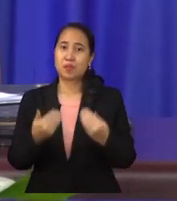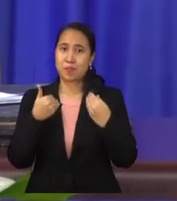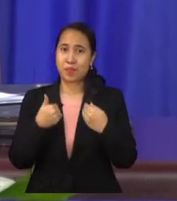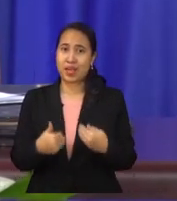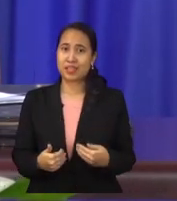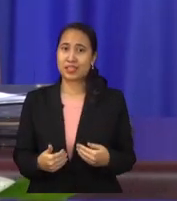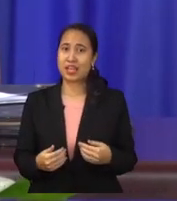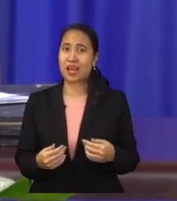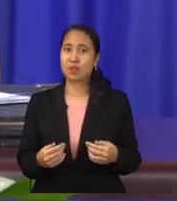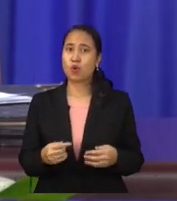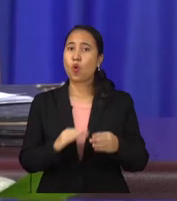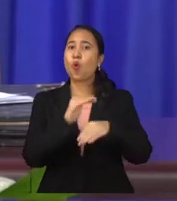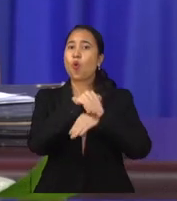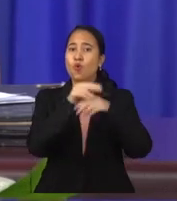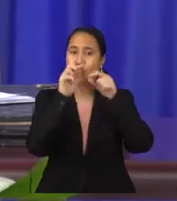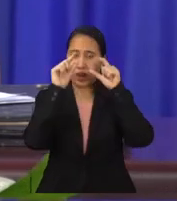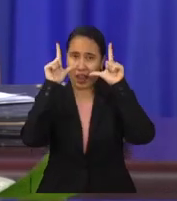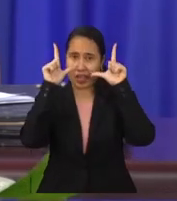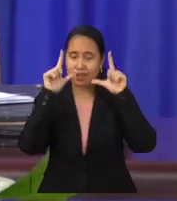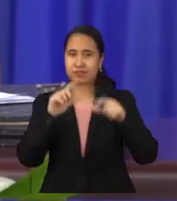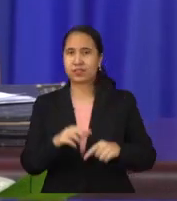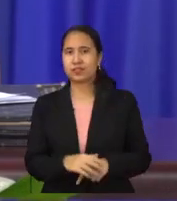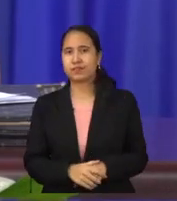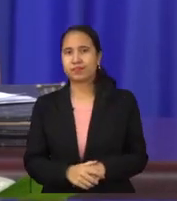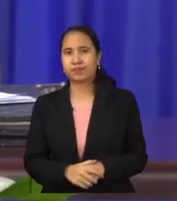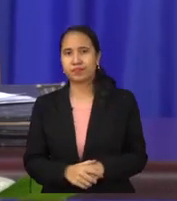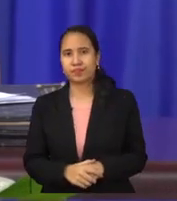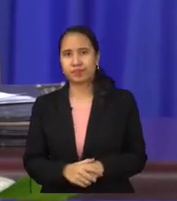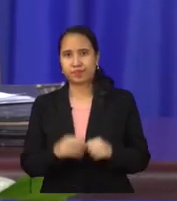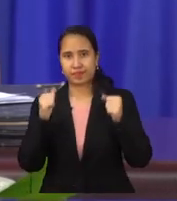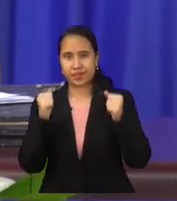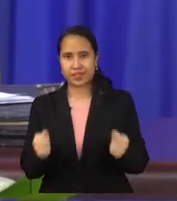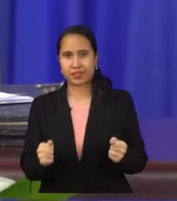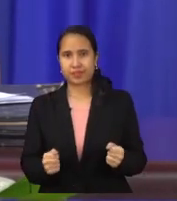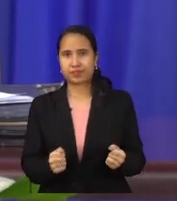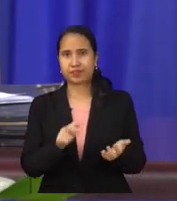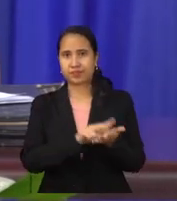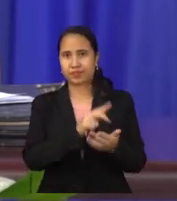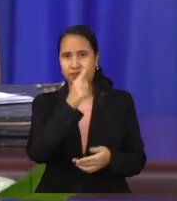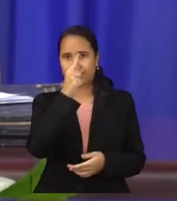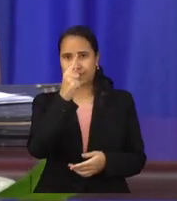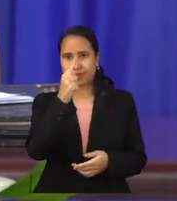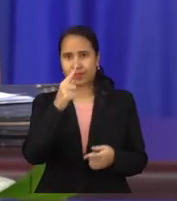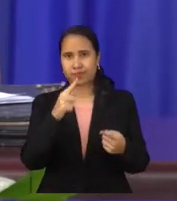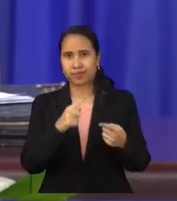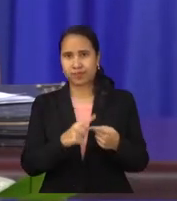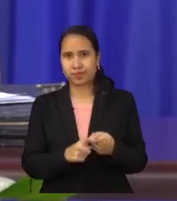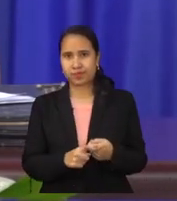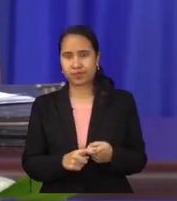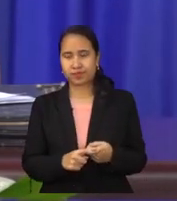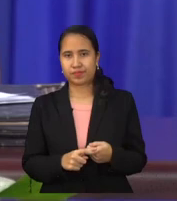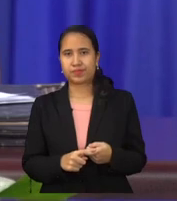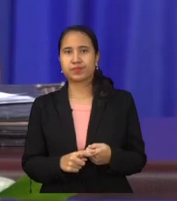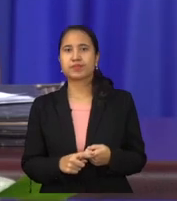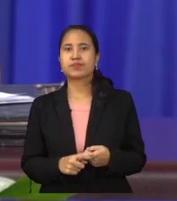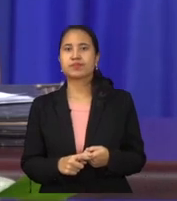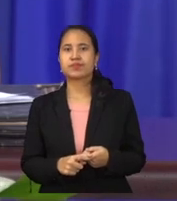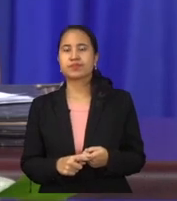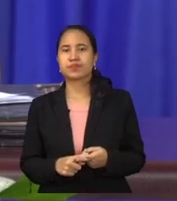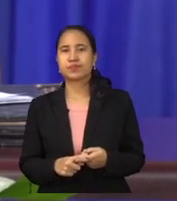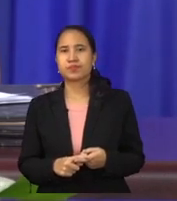this case from being heard by a judge, as established in Article 1, Section 1 of the Convention.